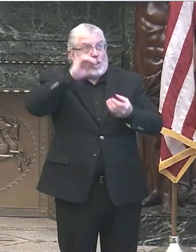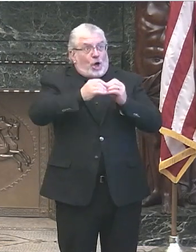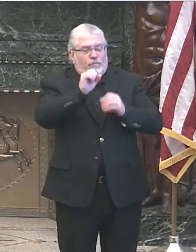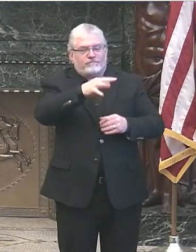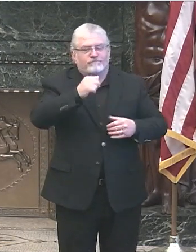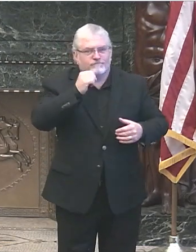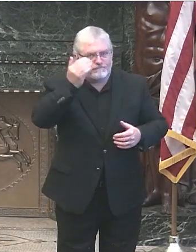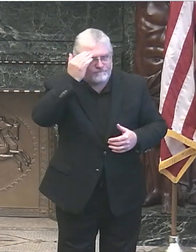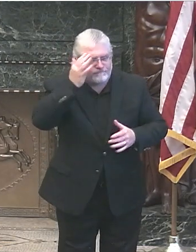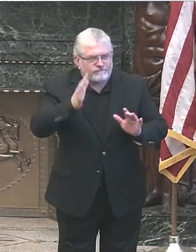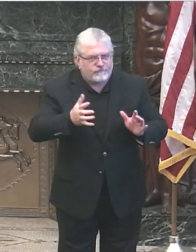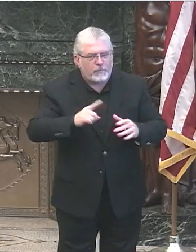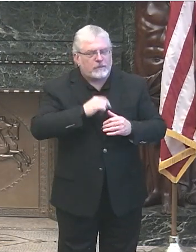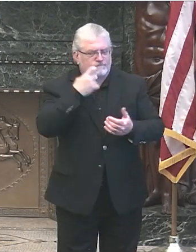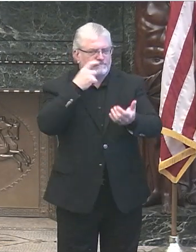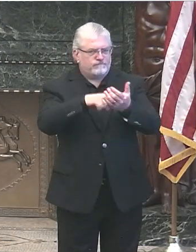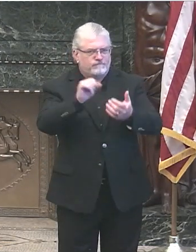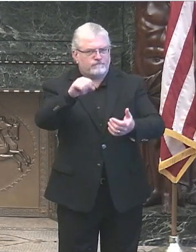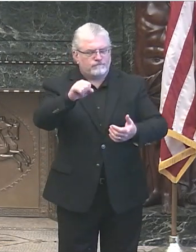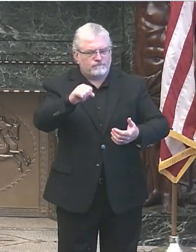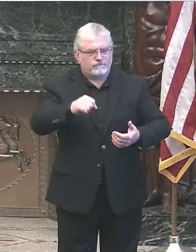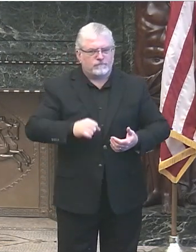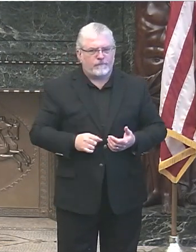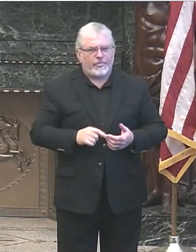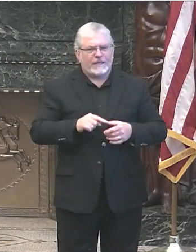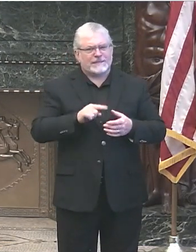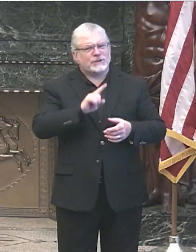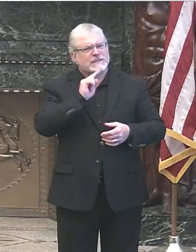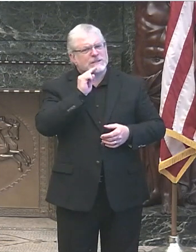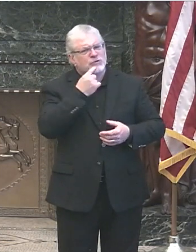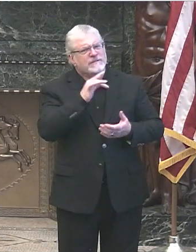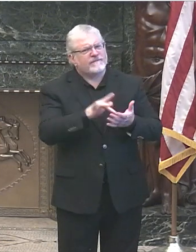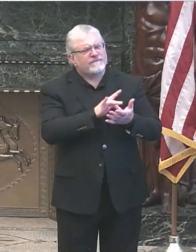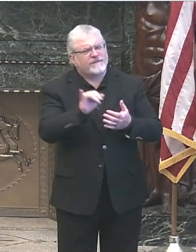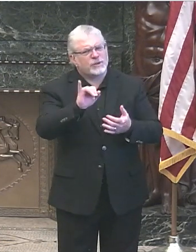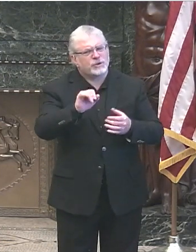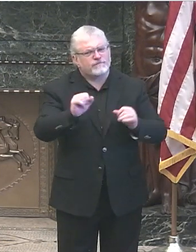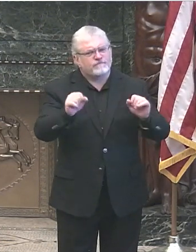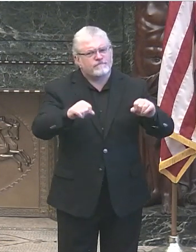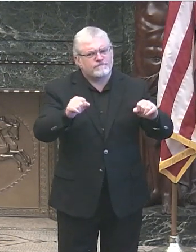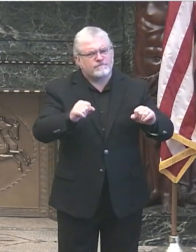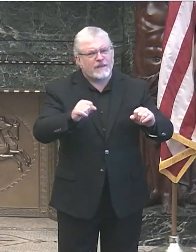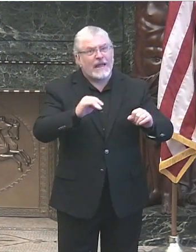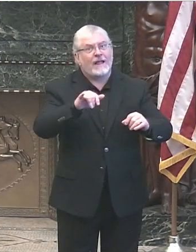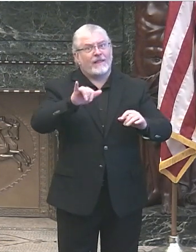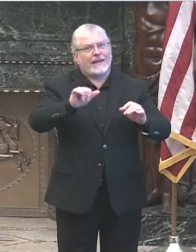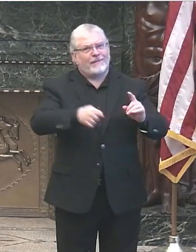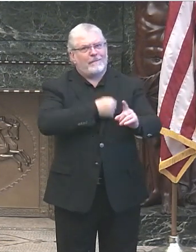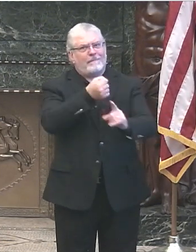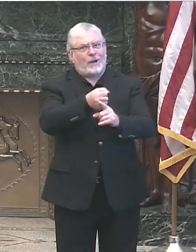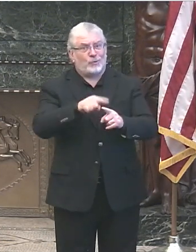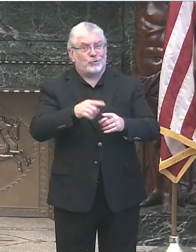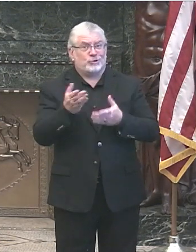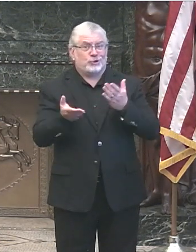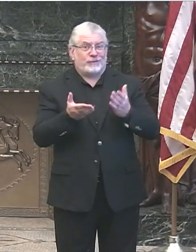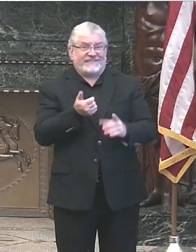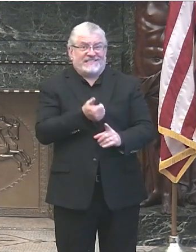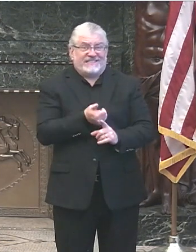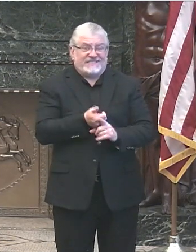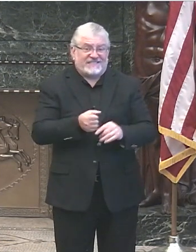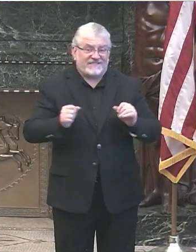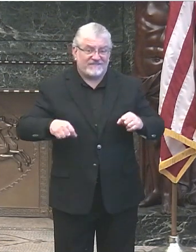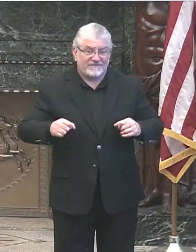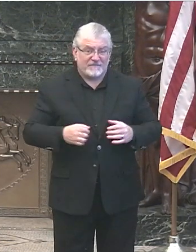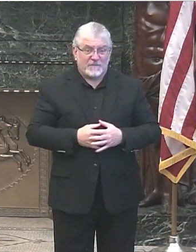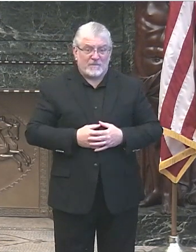of serious infections and impacts to services because of those infections. We're aggressively trying to work